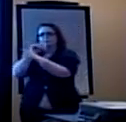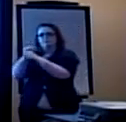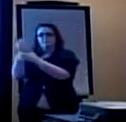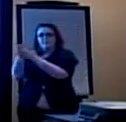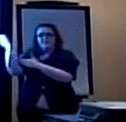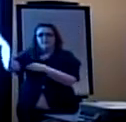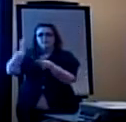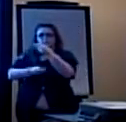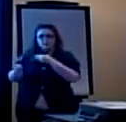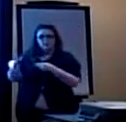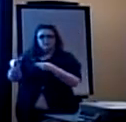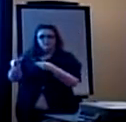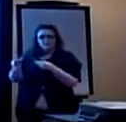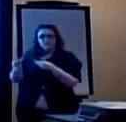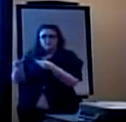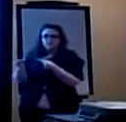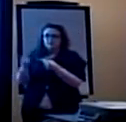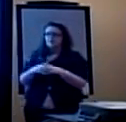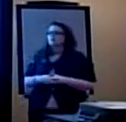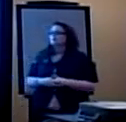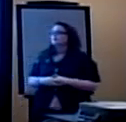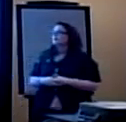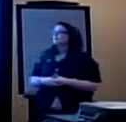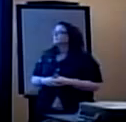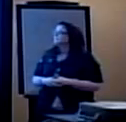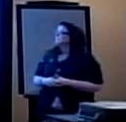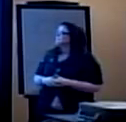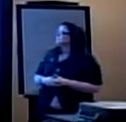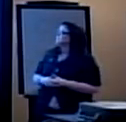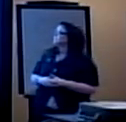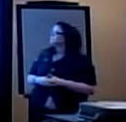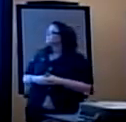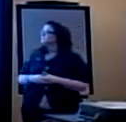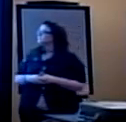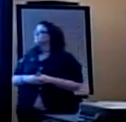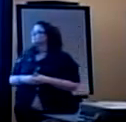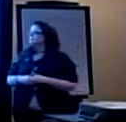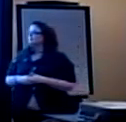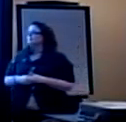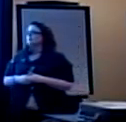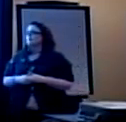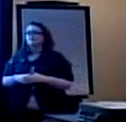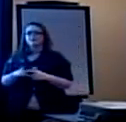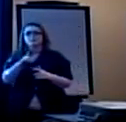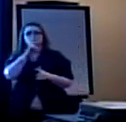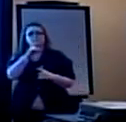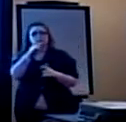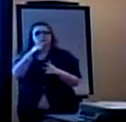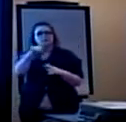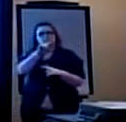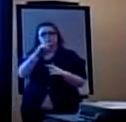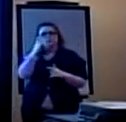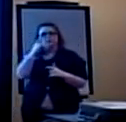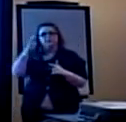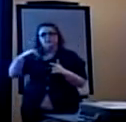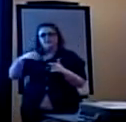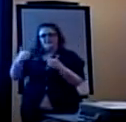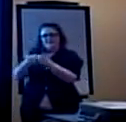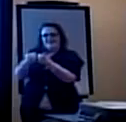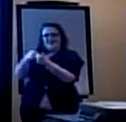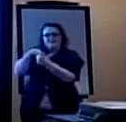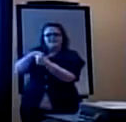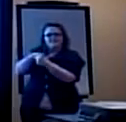game. And as Bolstorff notes, the information age has under our noses become the gaming age. And it's not surprising. That's one of the